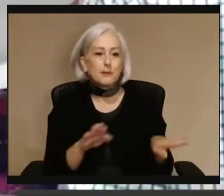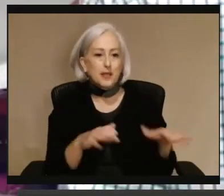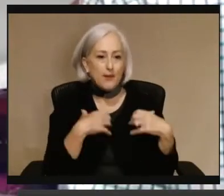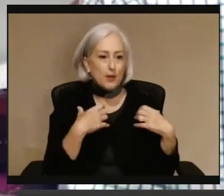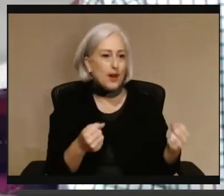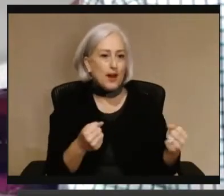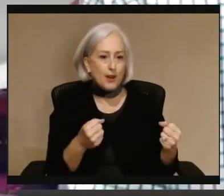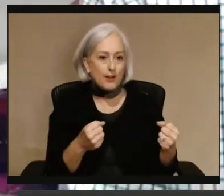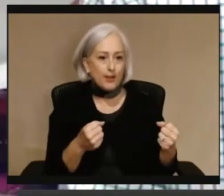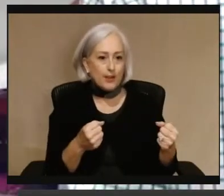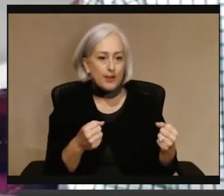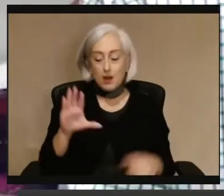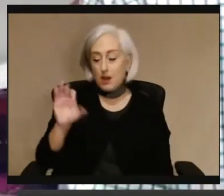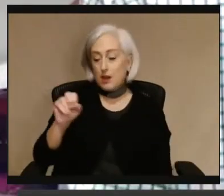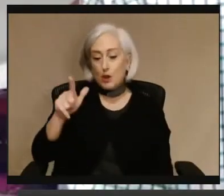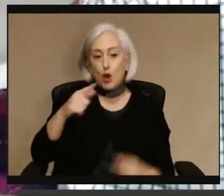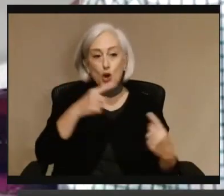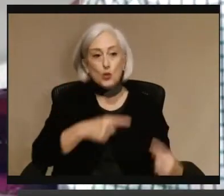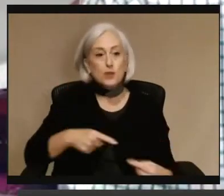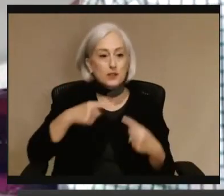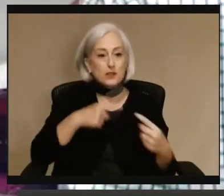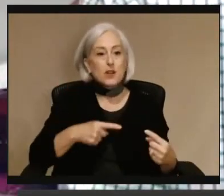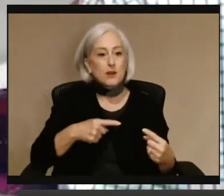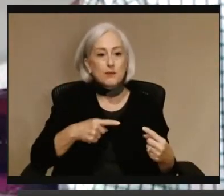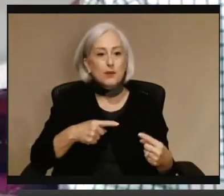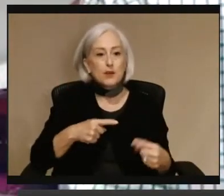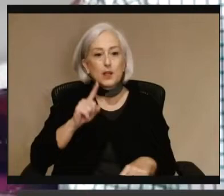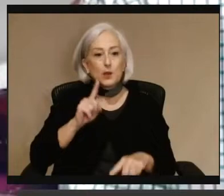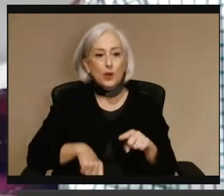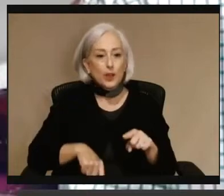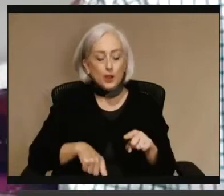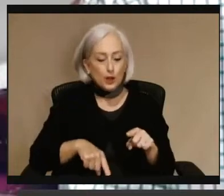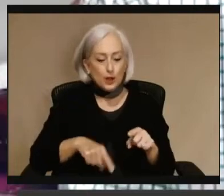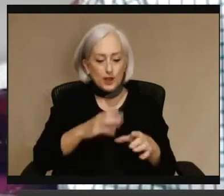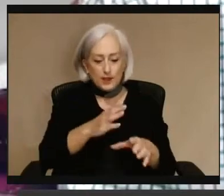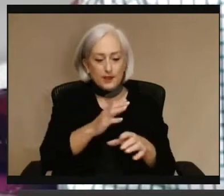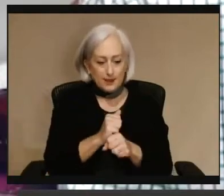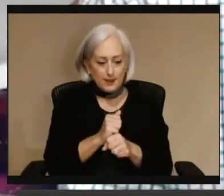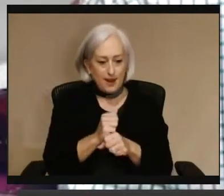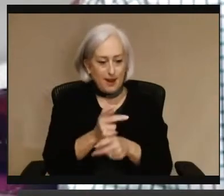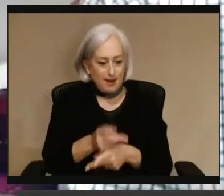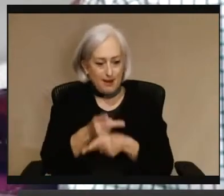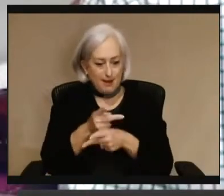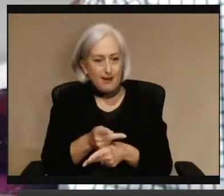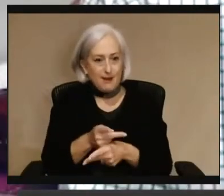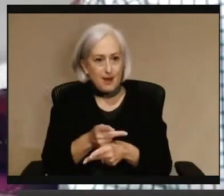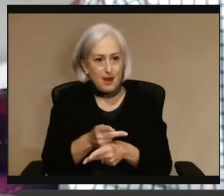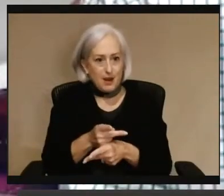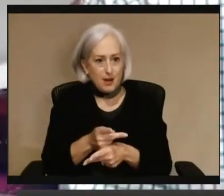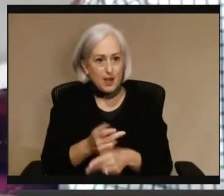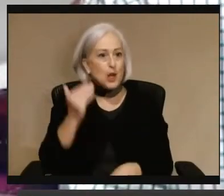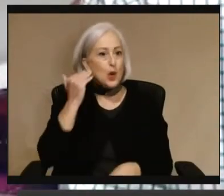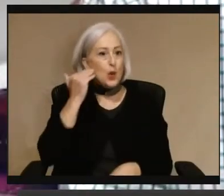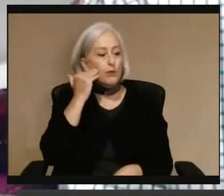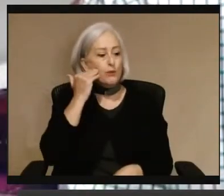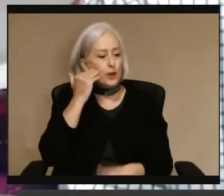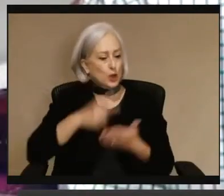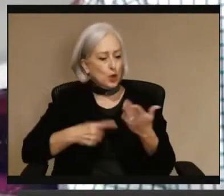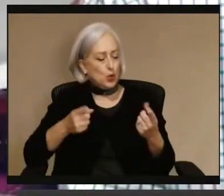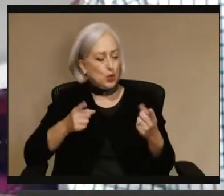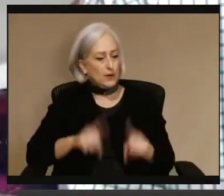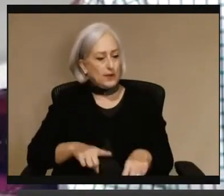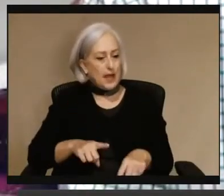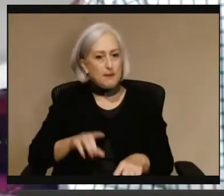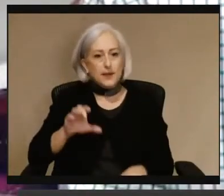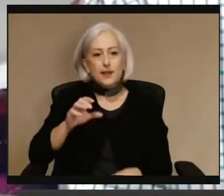was we had barriers to care. And when we found out what KU was doing with Strawberry Hill and the commitment they've made